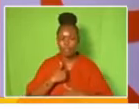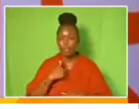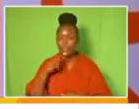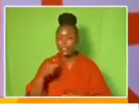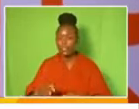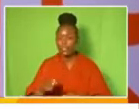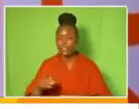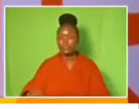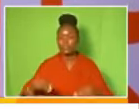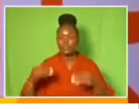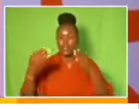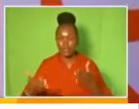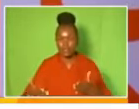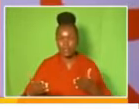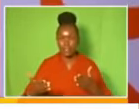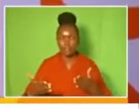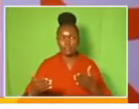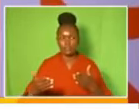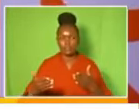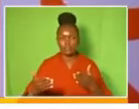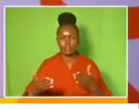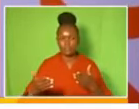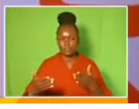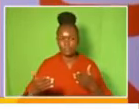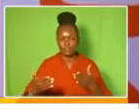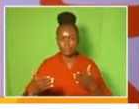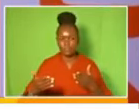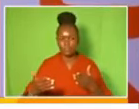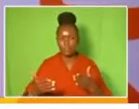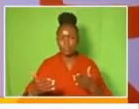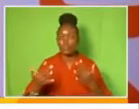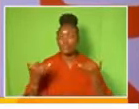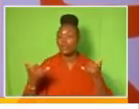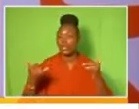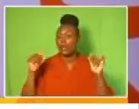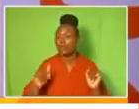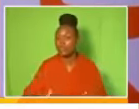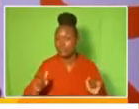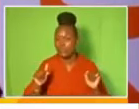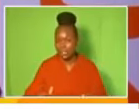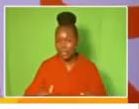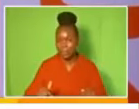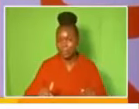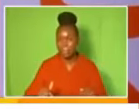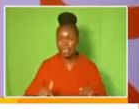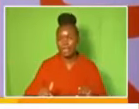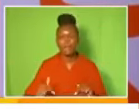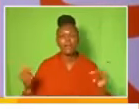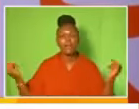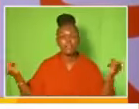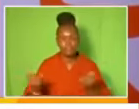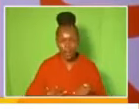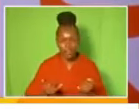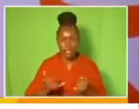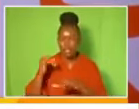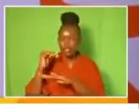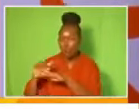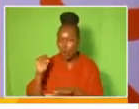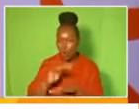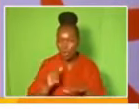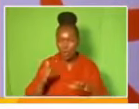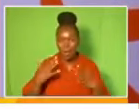been delivered in bits and pieces. So today, I'm calling on our people to